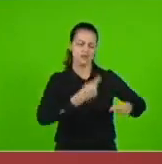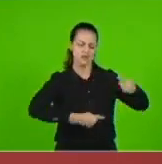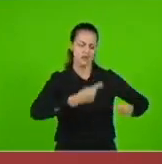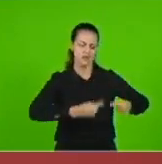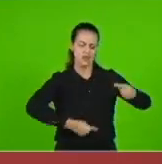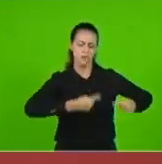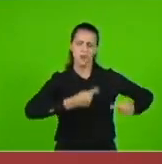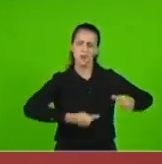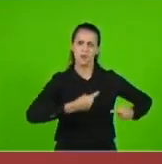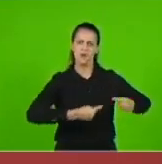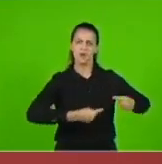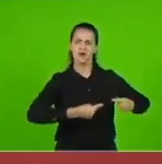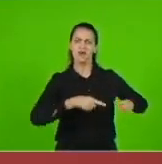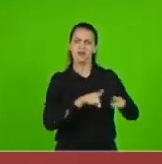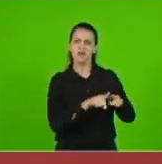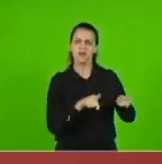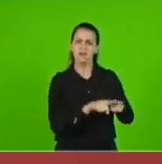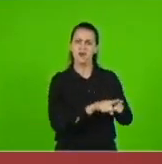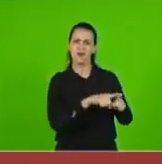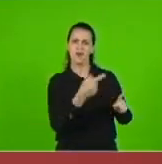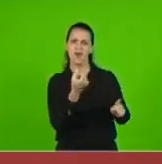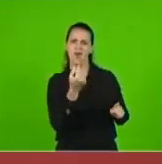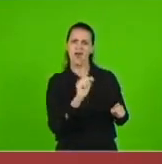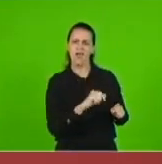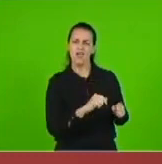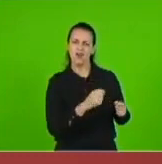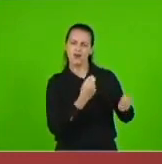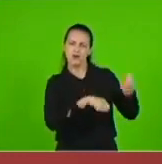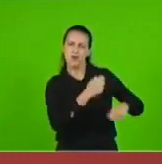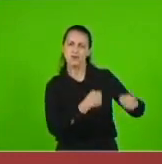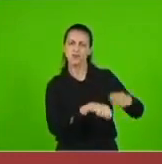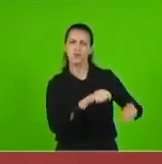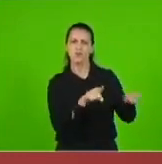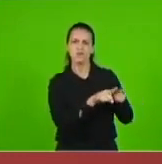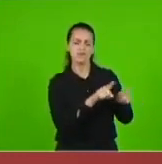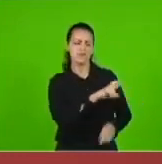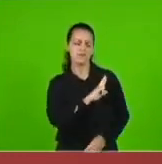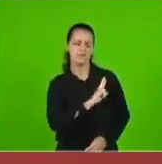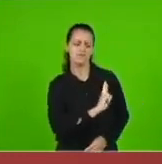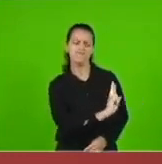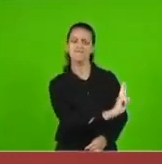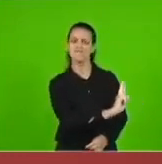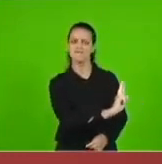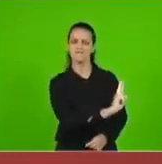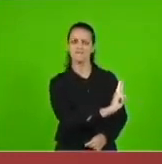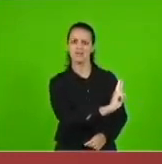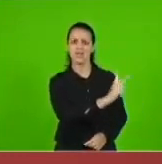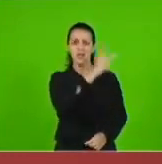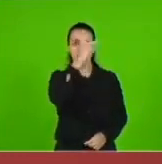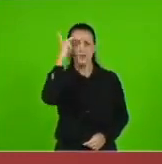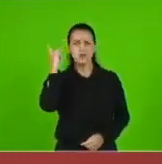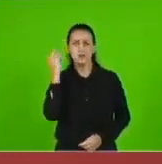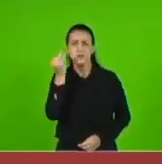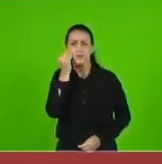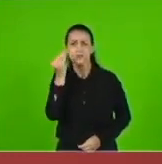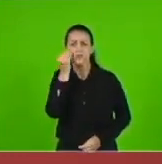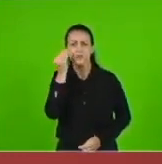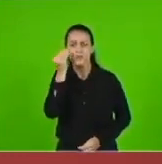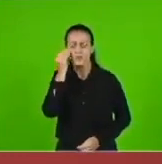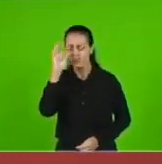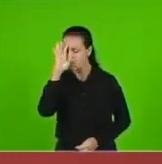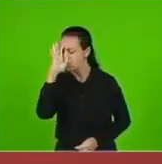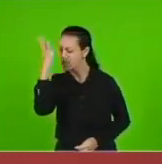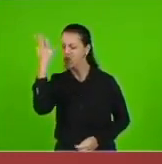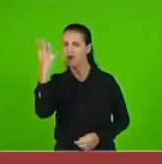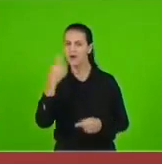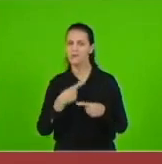disputes, political, economic, religious, are all in battle. And the world